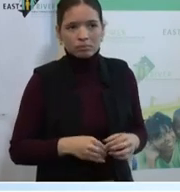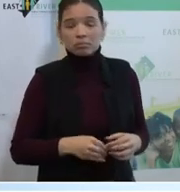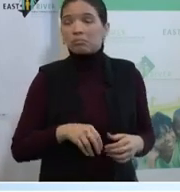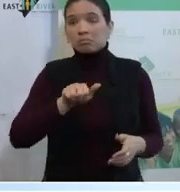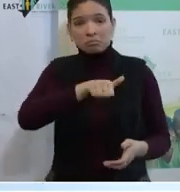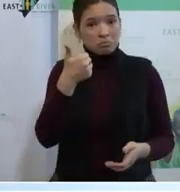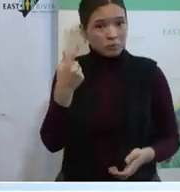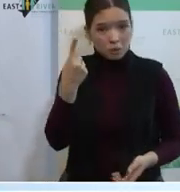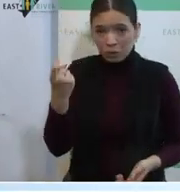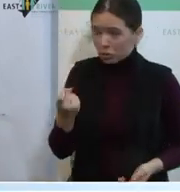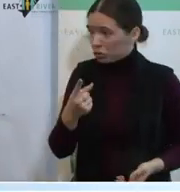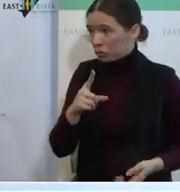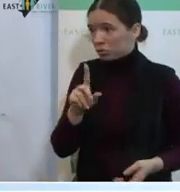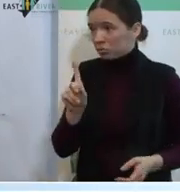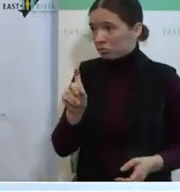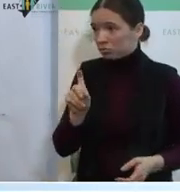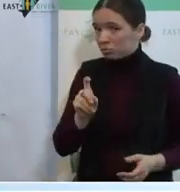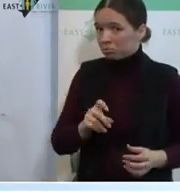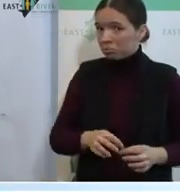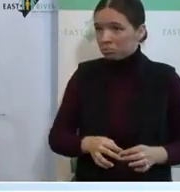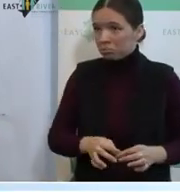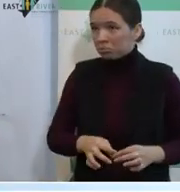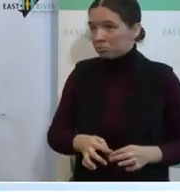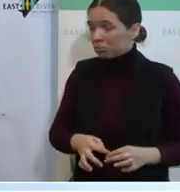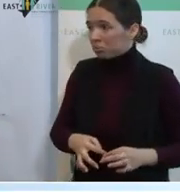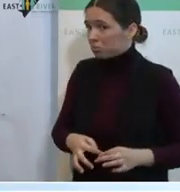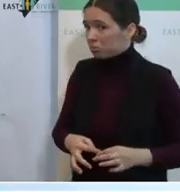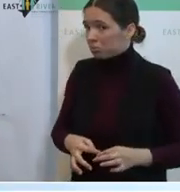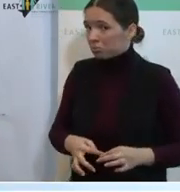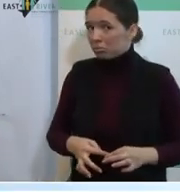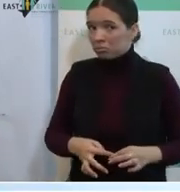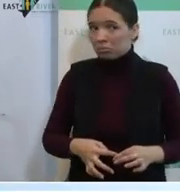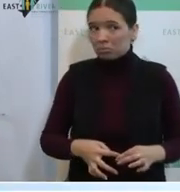questions? Yes.